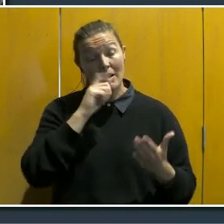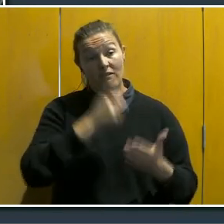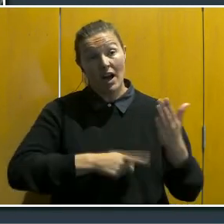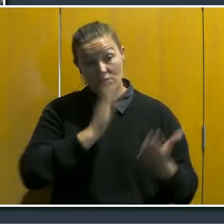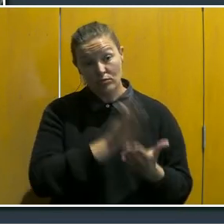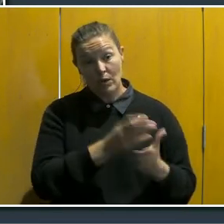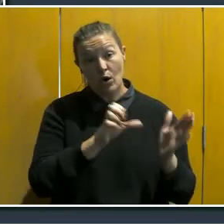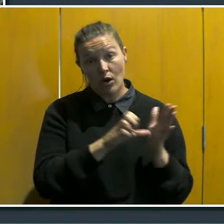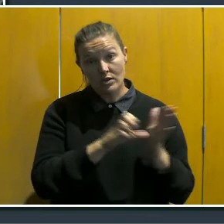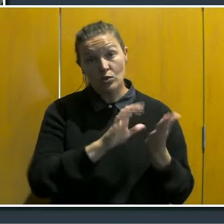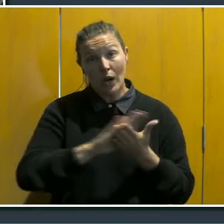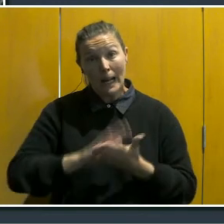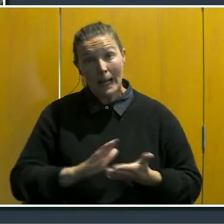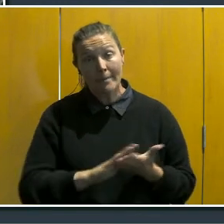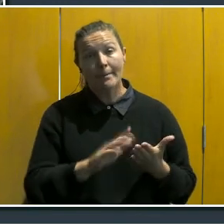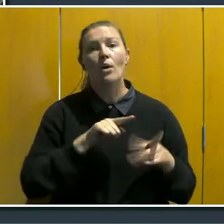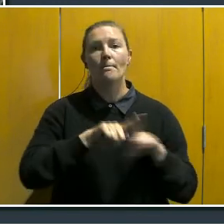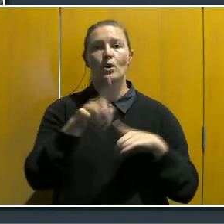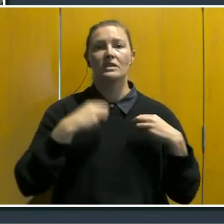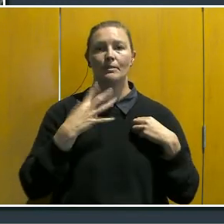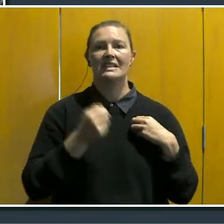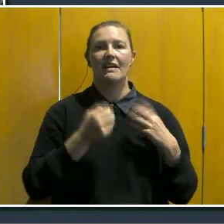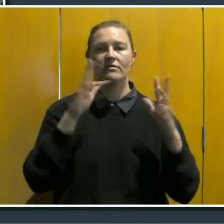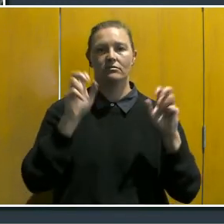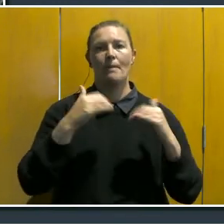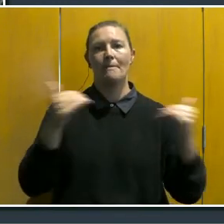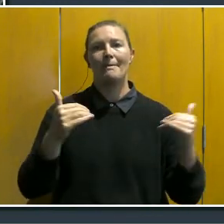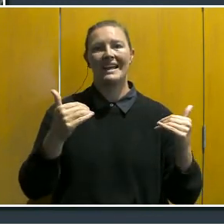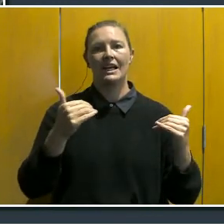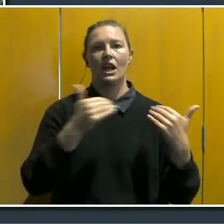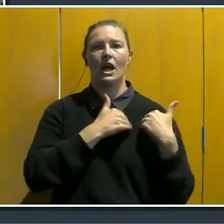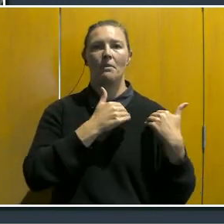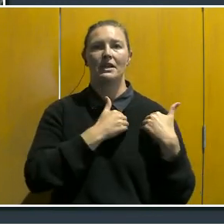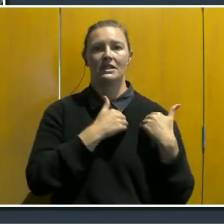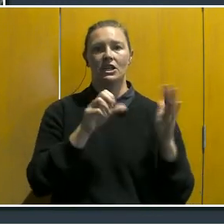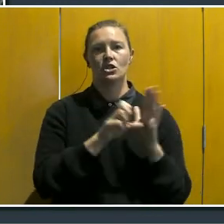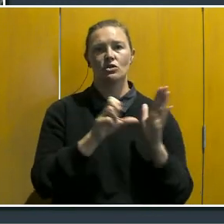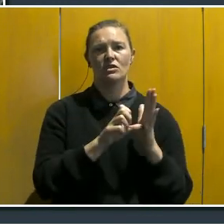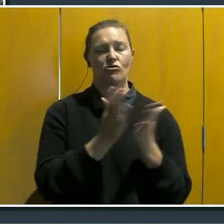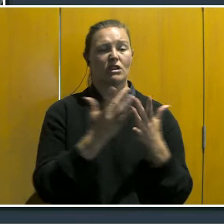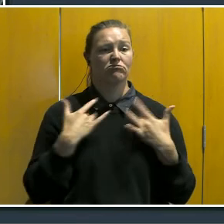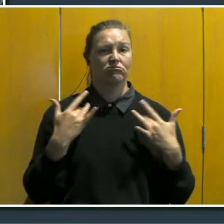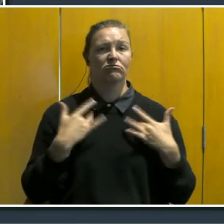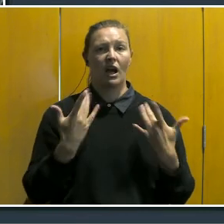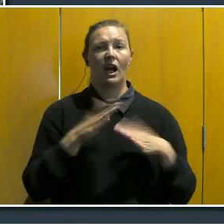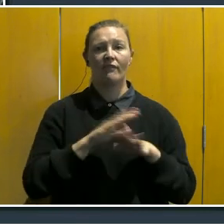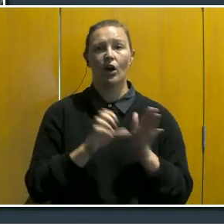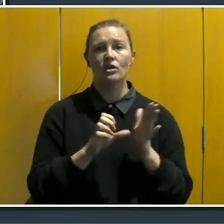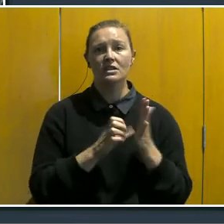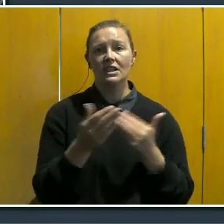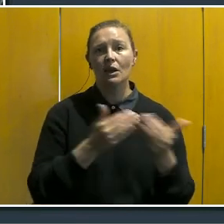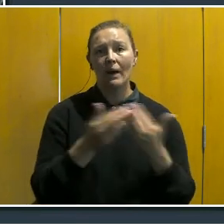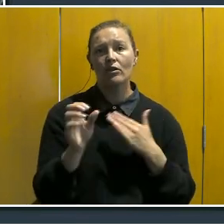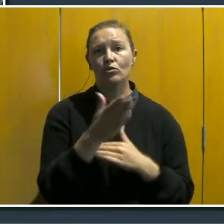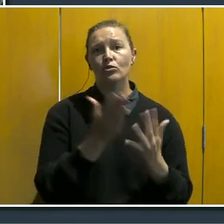cost? Most companies have public liability insurance, which will cover any fine, so they don't really care. The pollution in this area of water will see